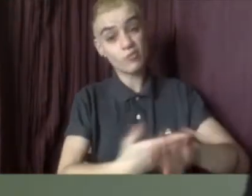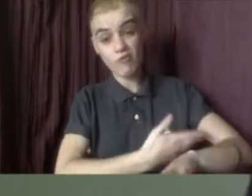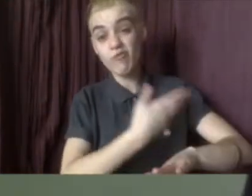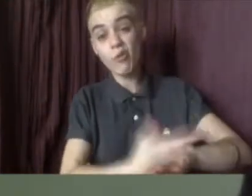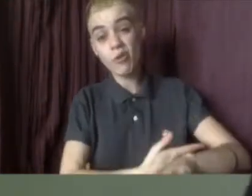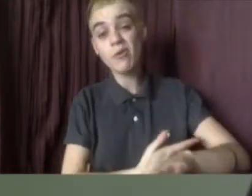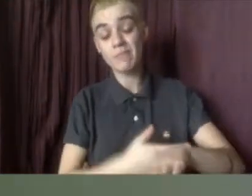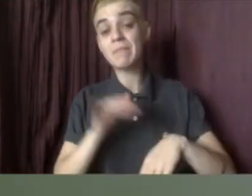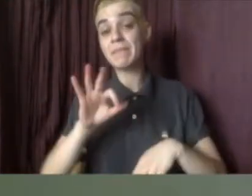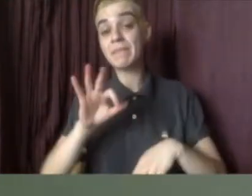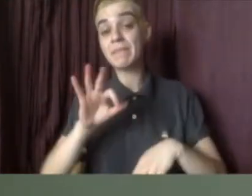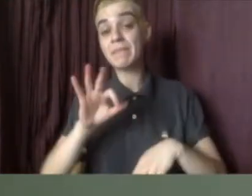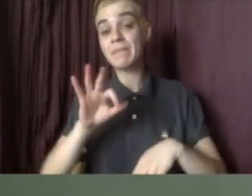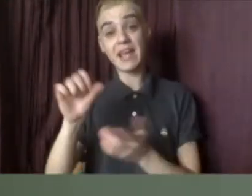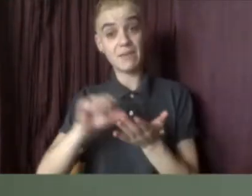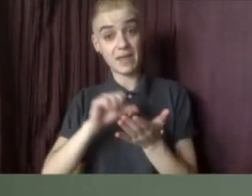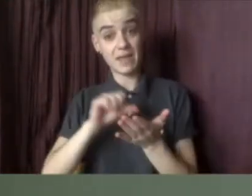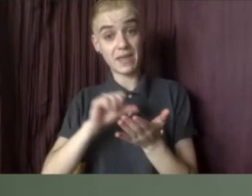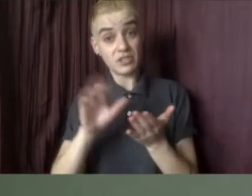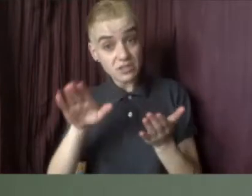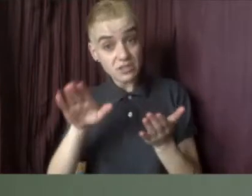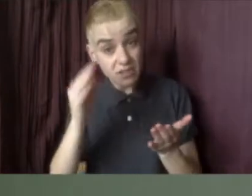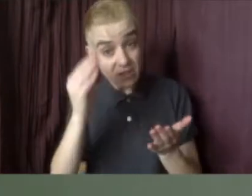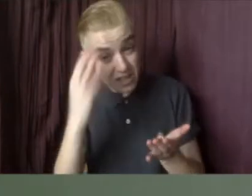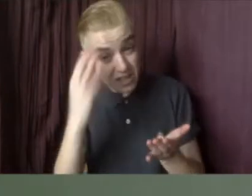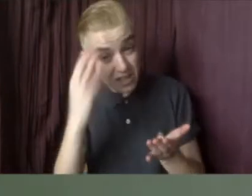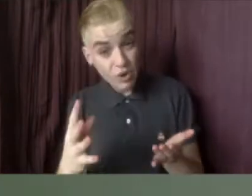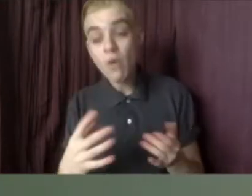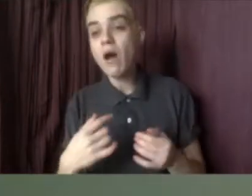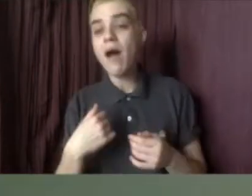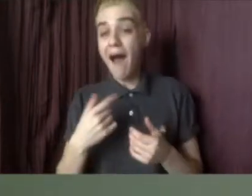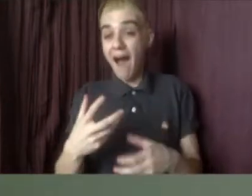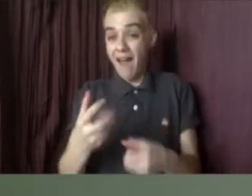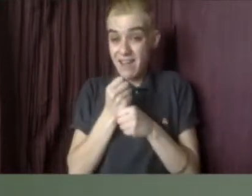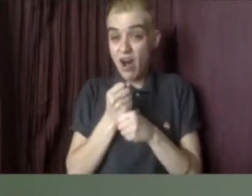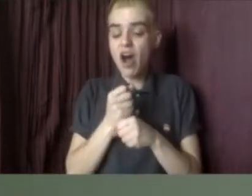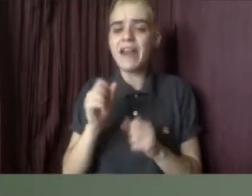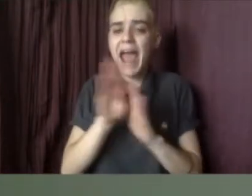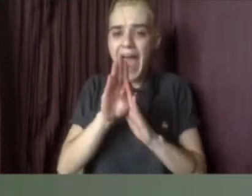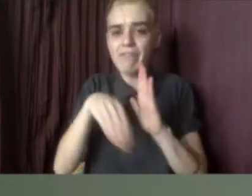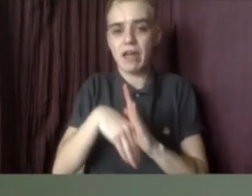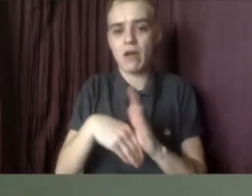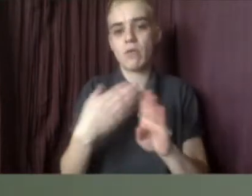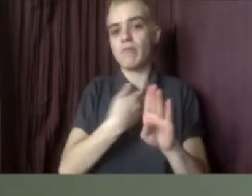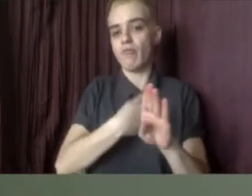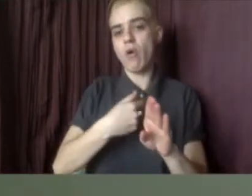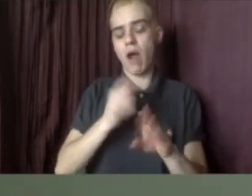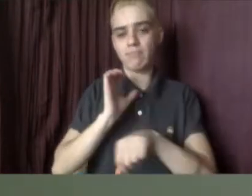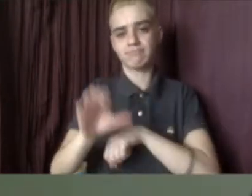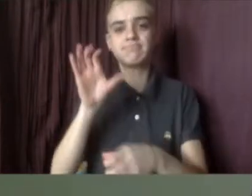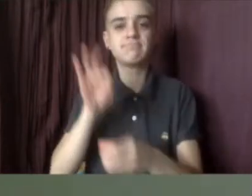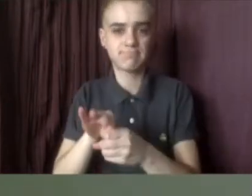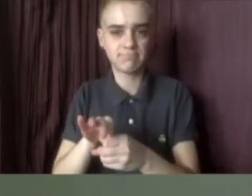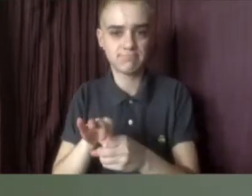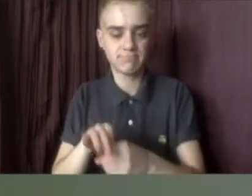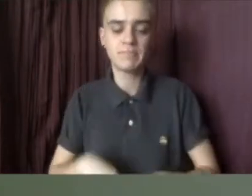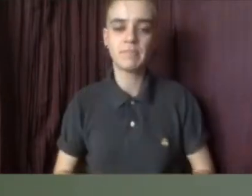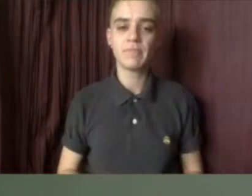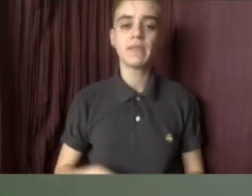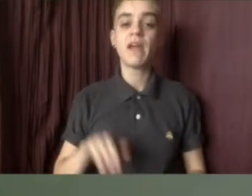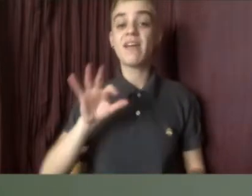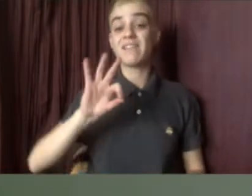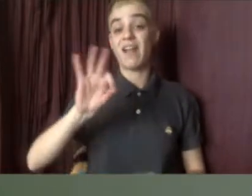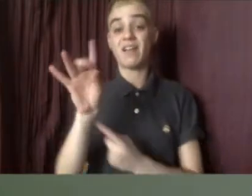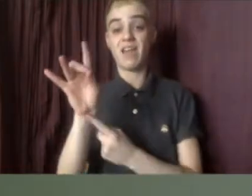think the biggest shift is that now the state can kind of take over local elections boards whenever they feel like